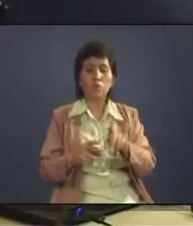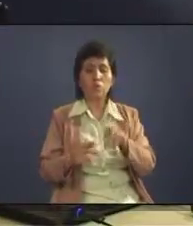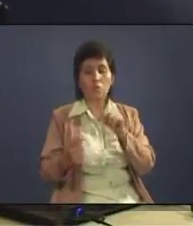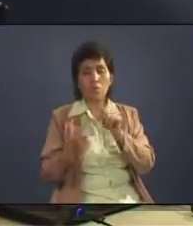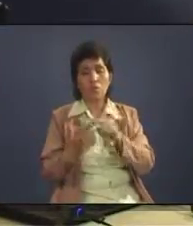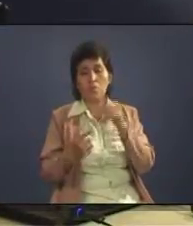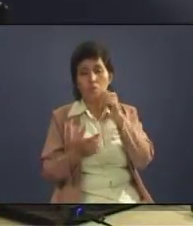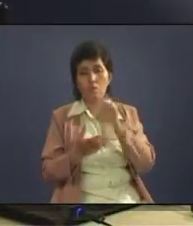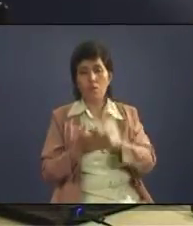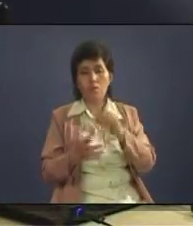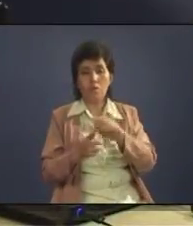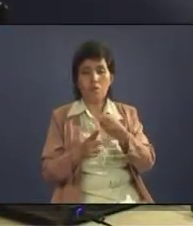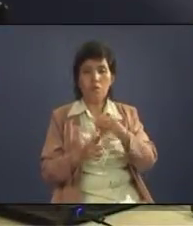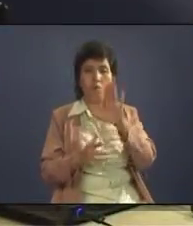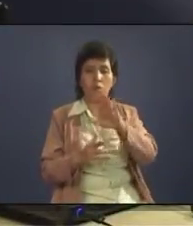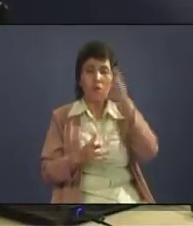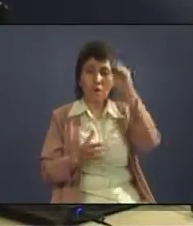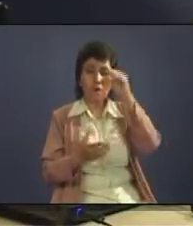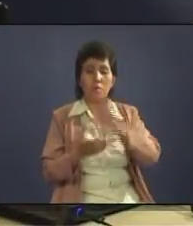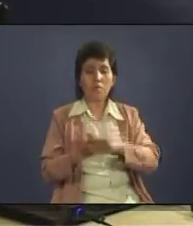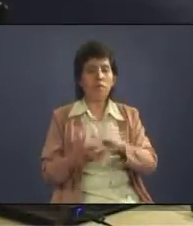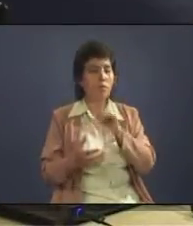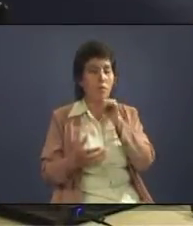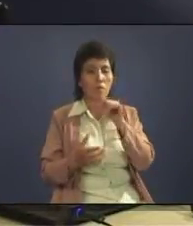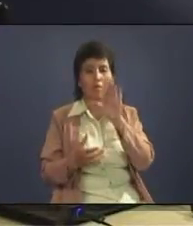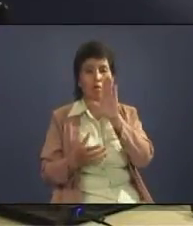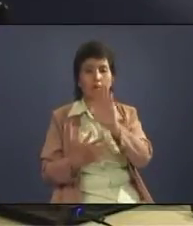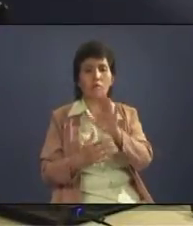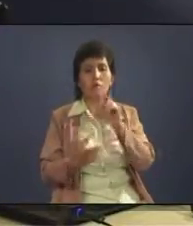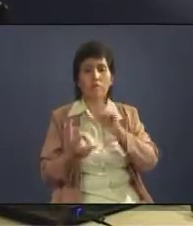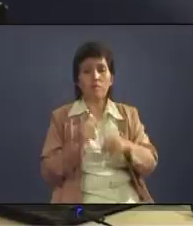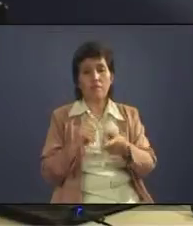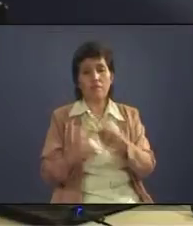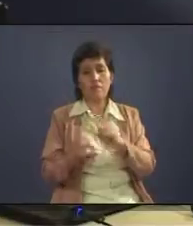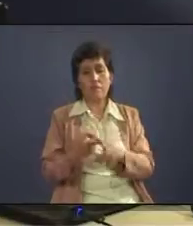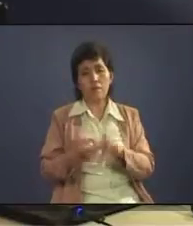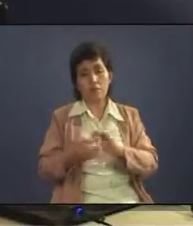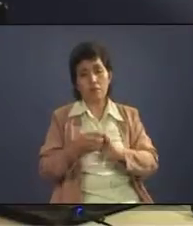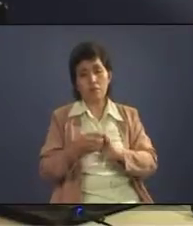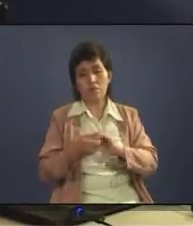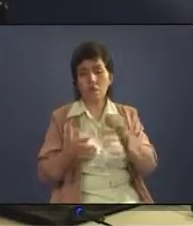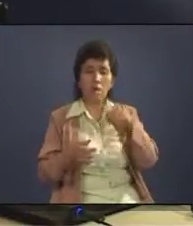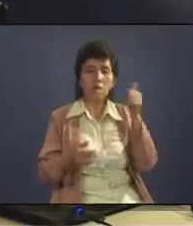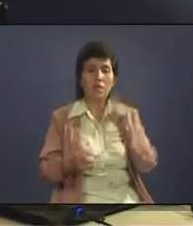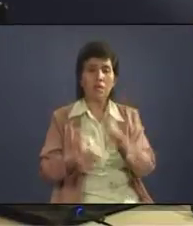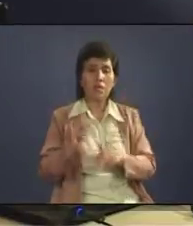husband. Okay, and not to divulge and not to disclose to other people. Okay,